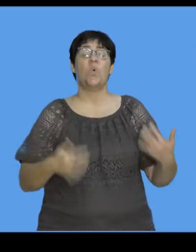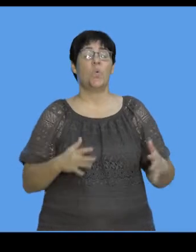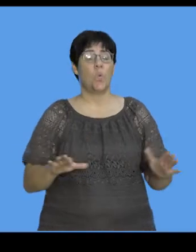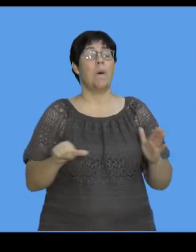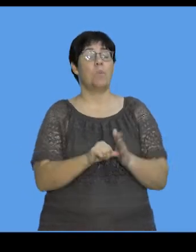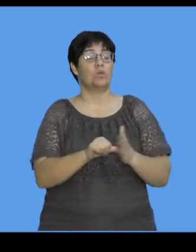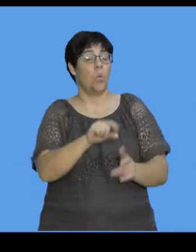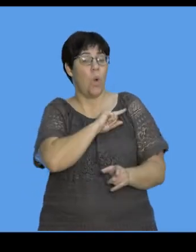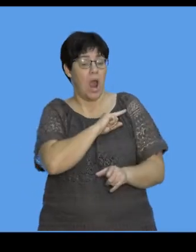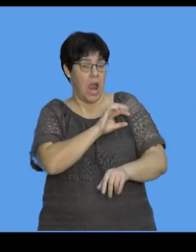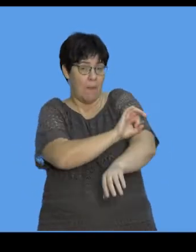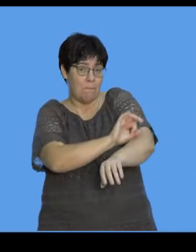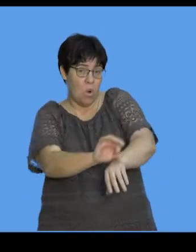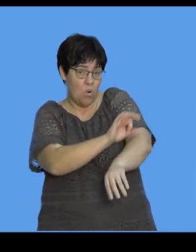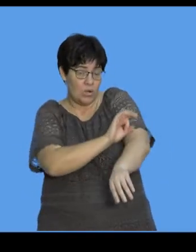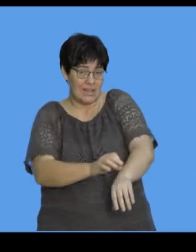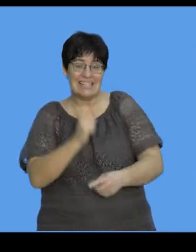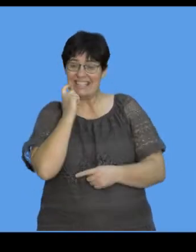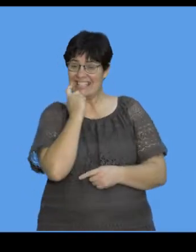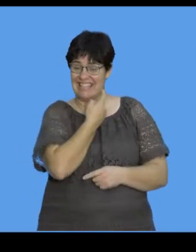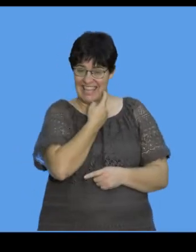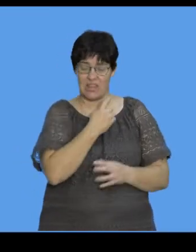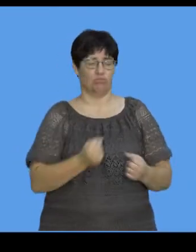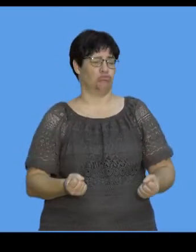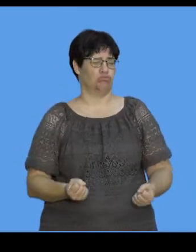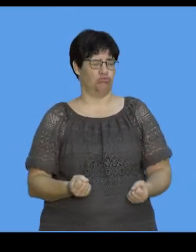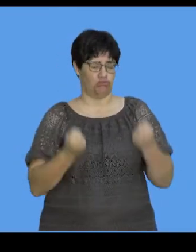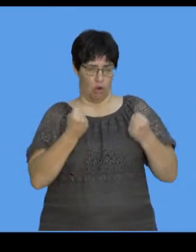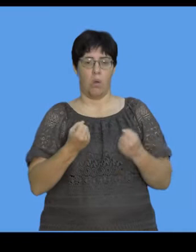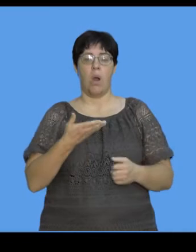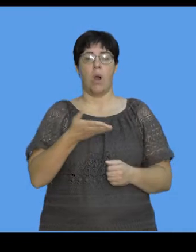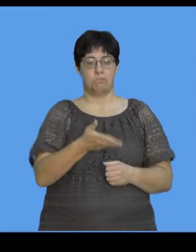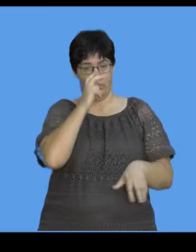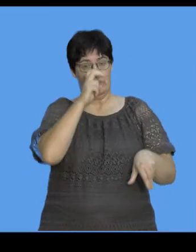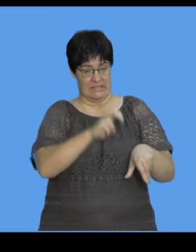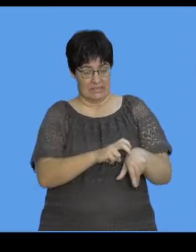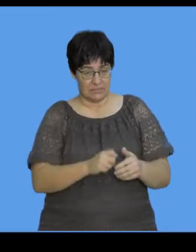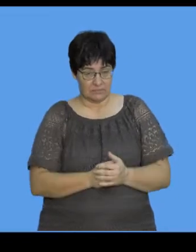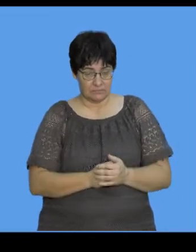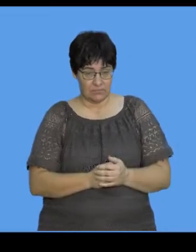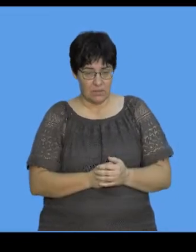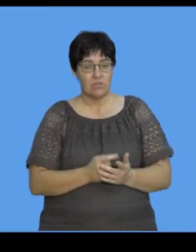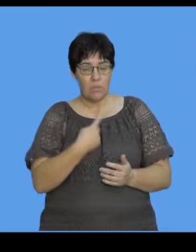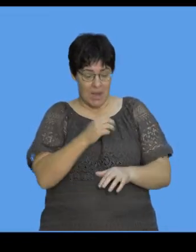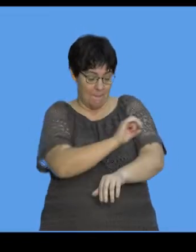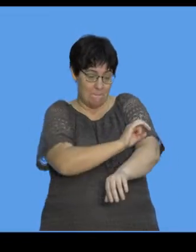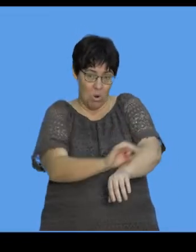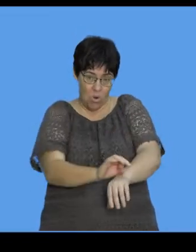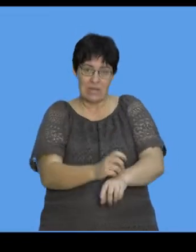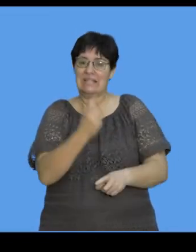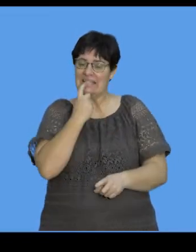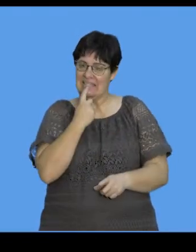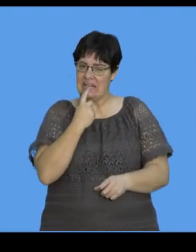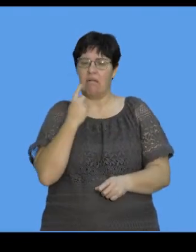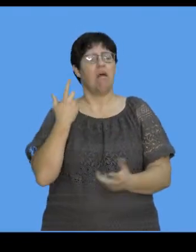It makes your bones and your teeth nice and strong. So calcium, right, is going to help to make your